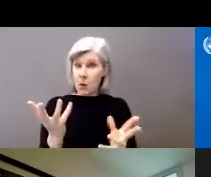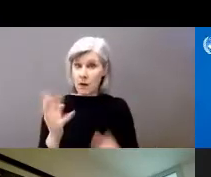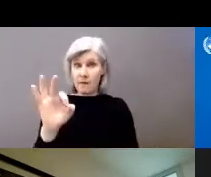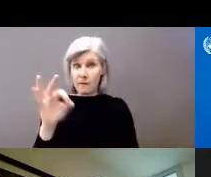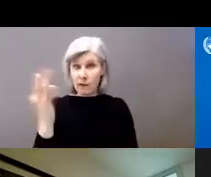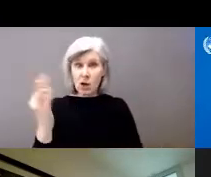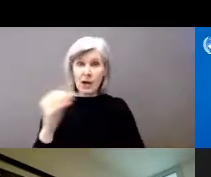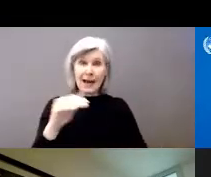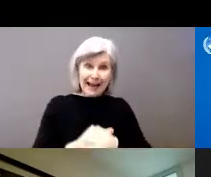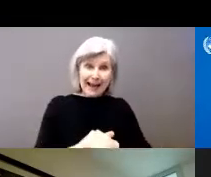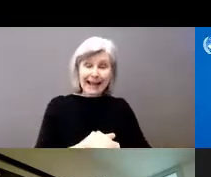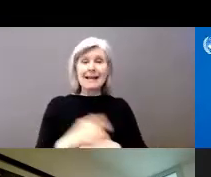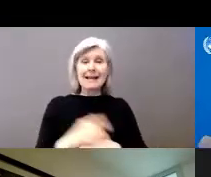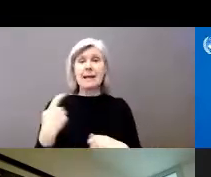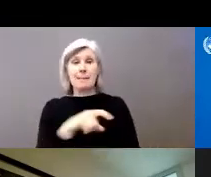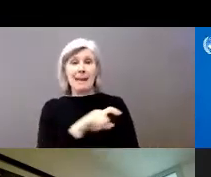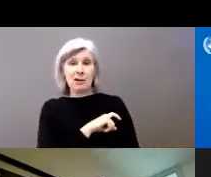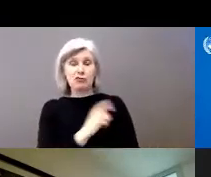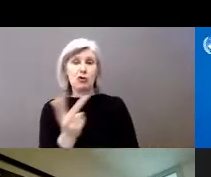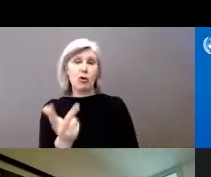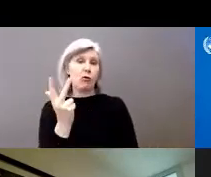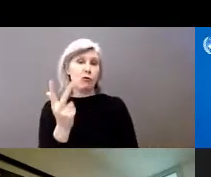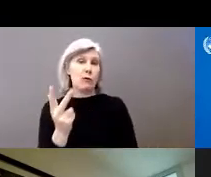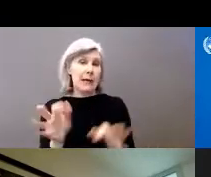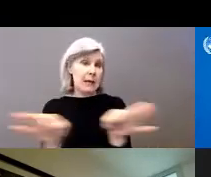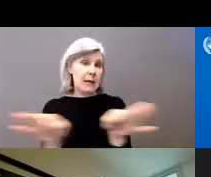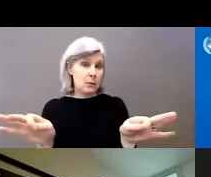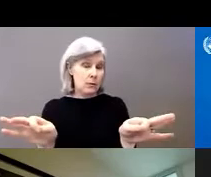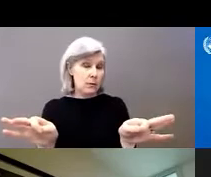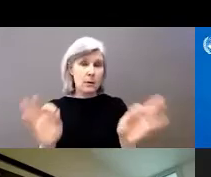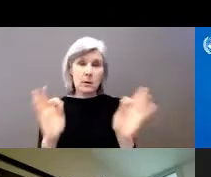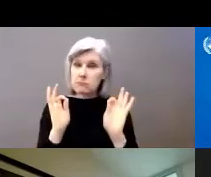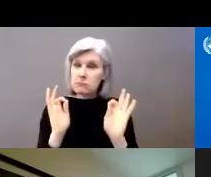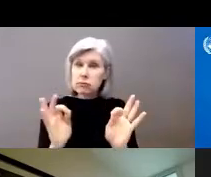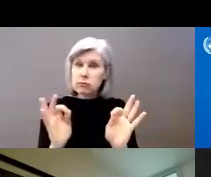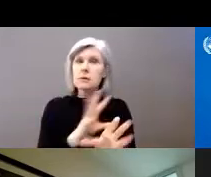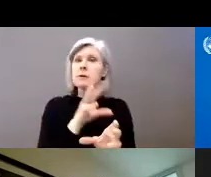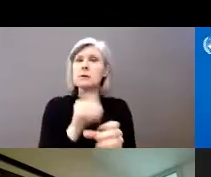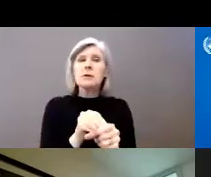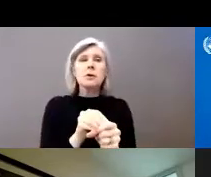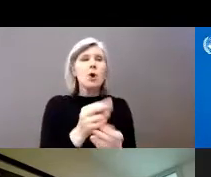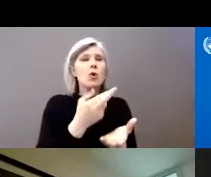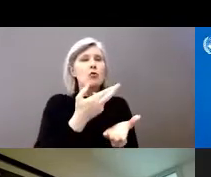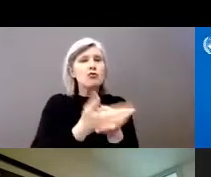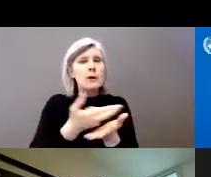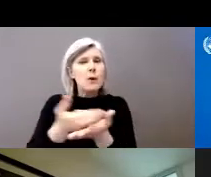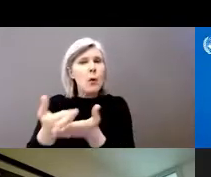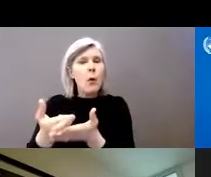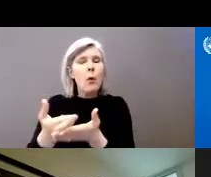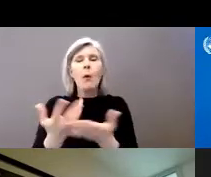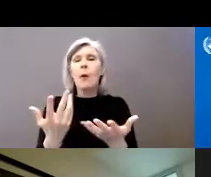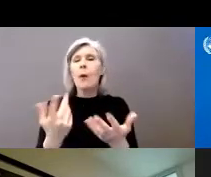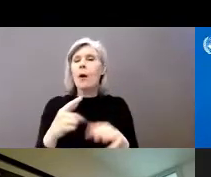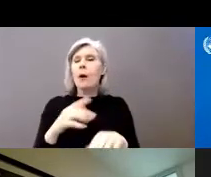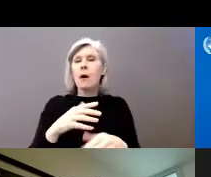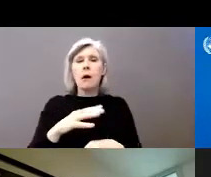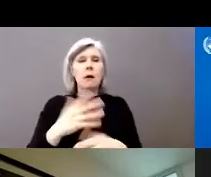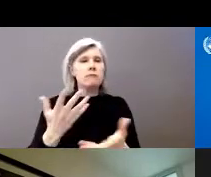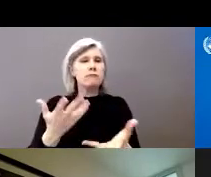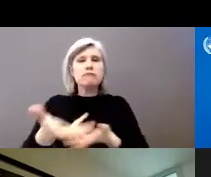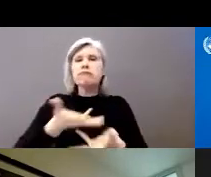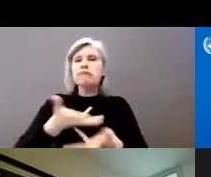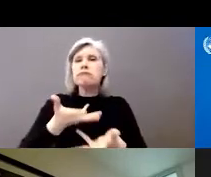And it includes a wide variety of resources that range from conversation guides, like you can see on the